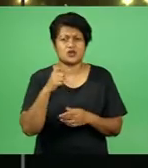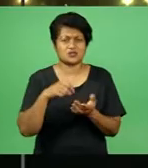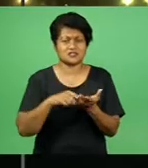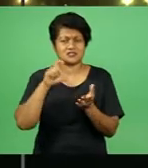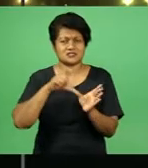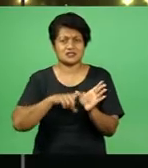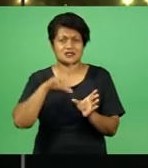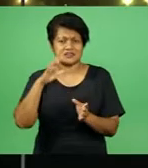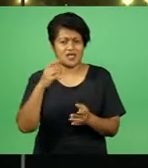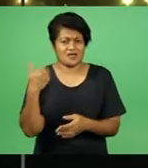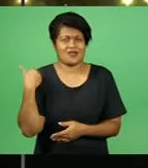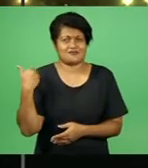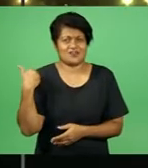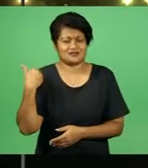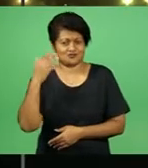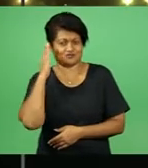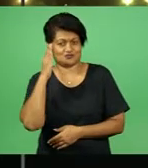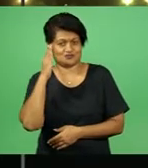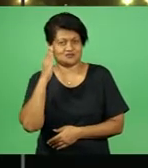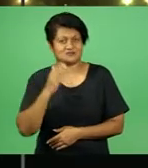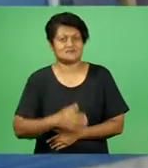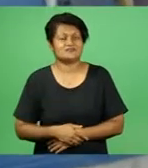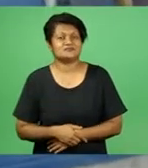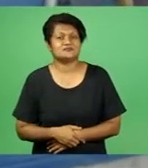assess rehabilitation. Eleanor Turangeview again.